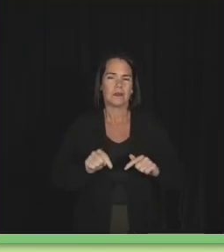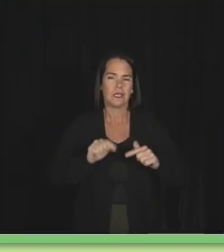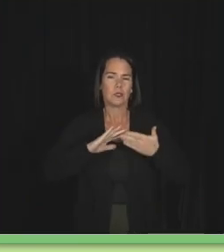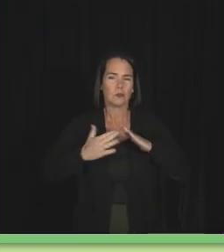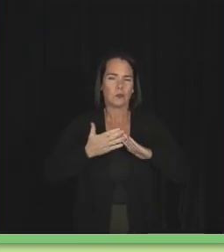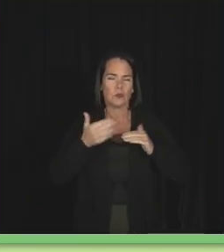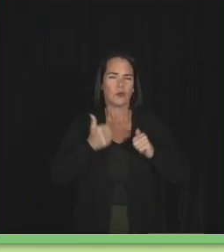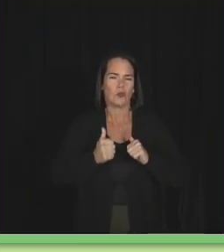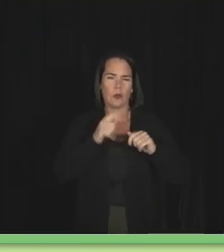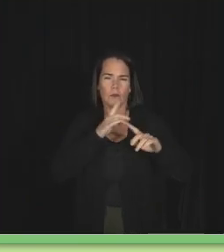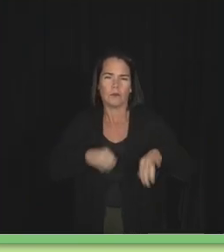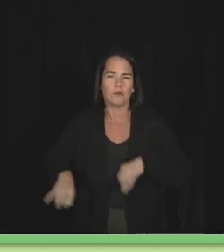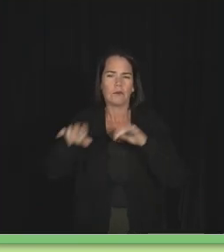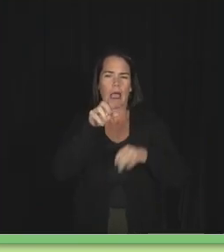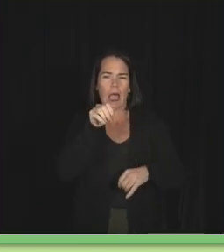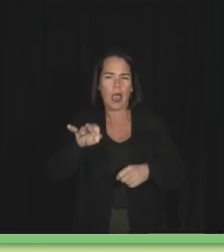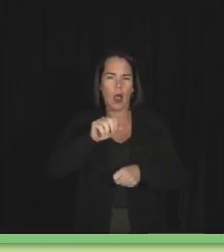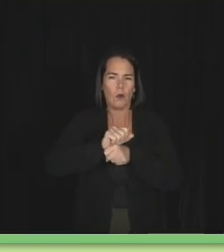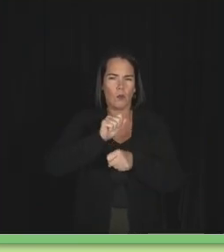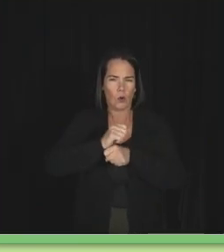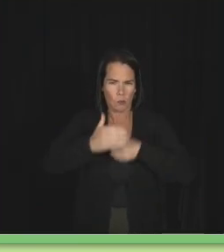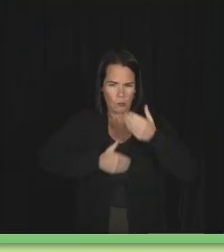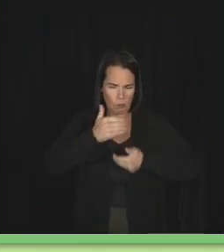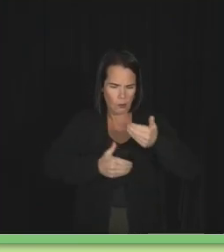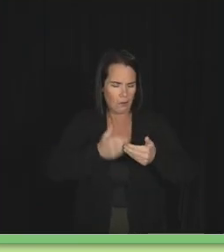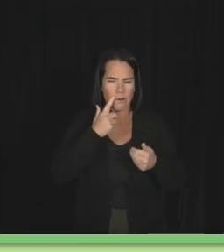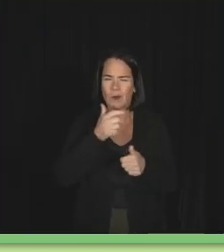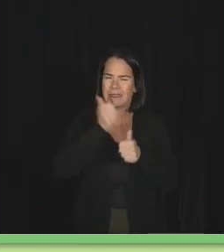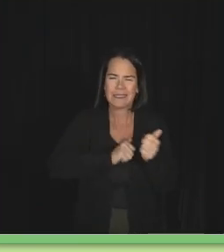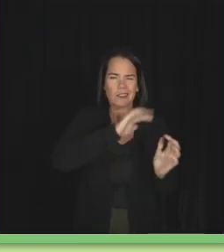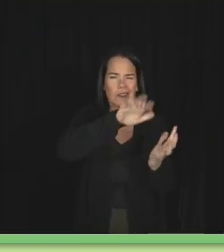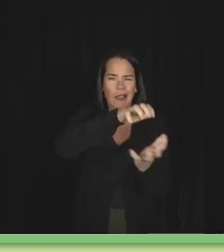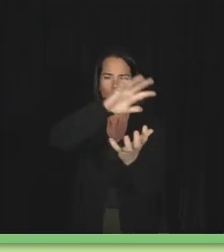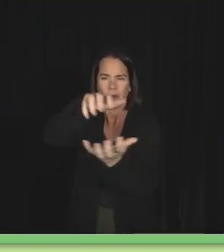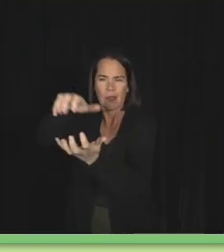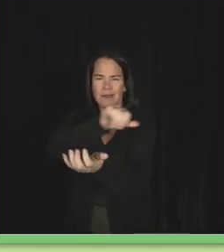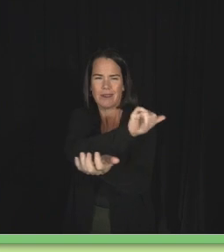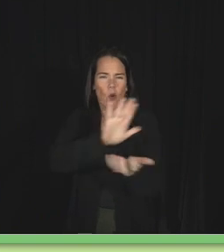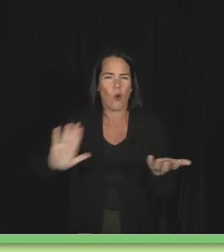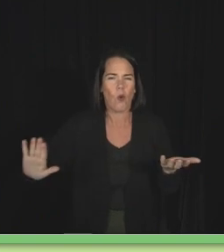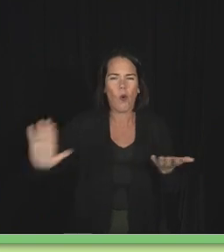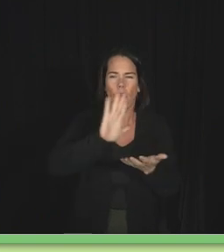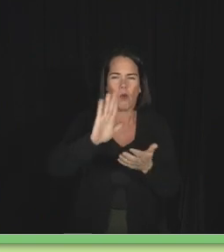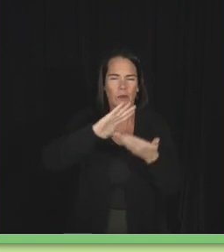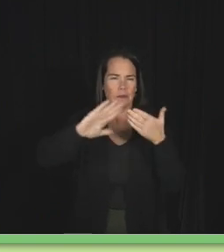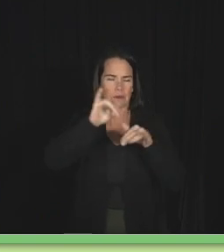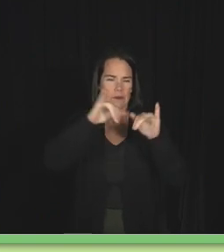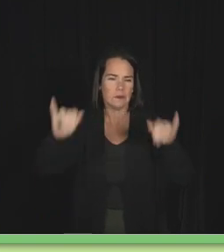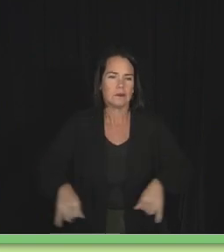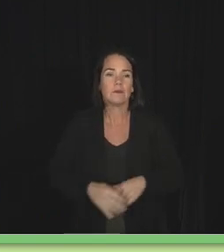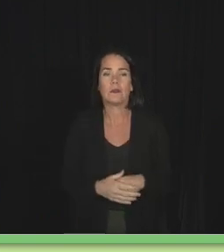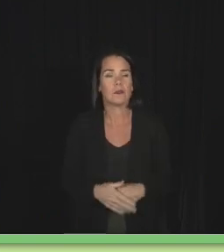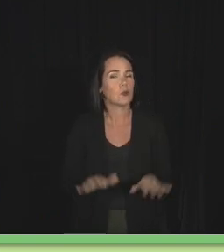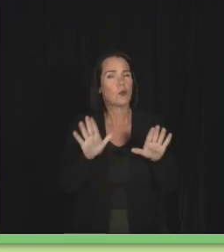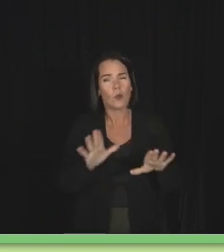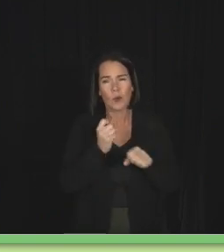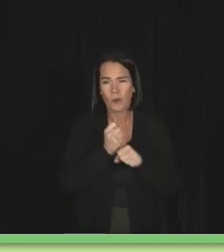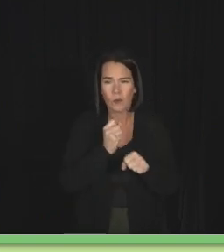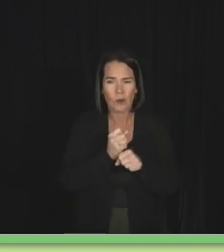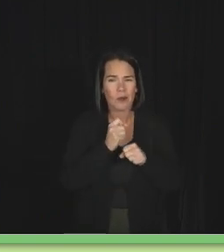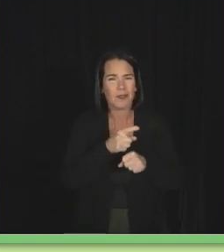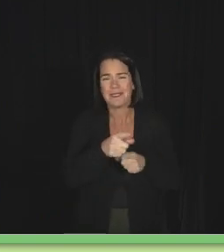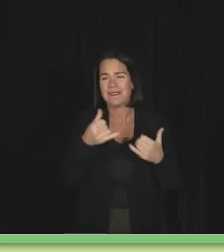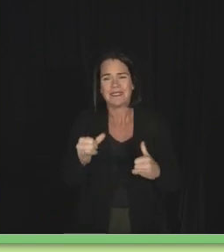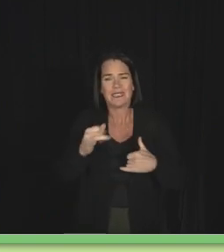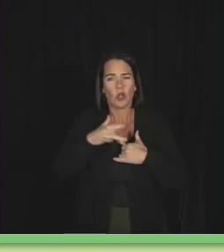standardize AI and inference workloads across every cloud and then system out there. So super good, great work, and it's still very, very early,